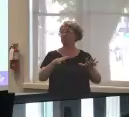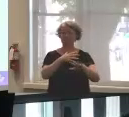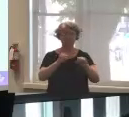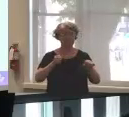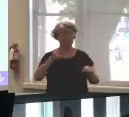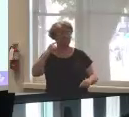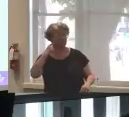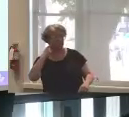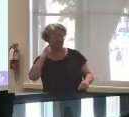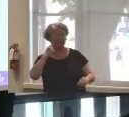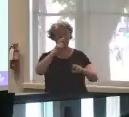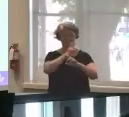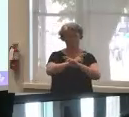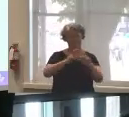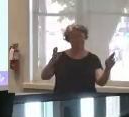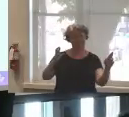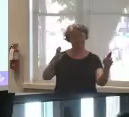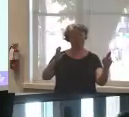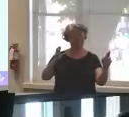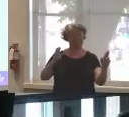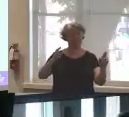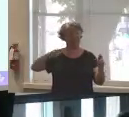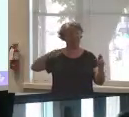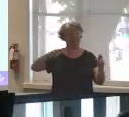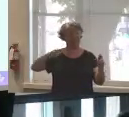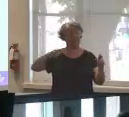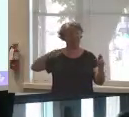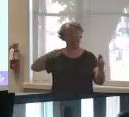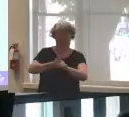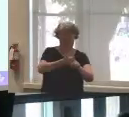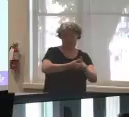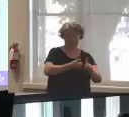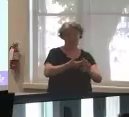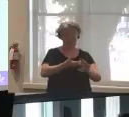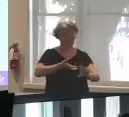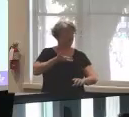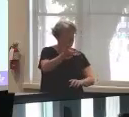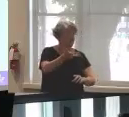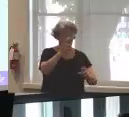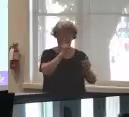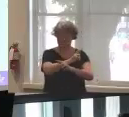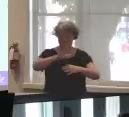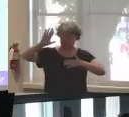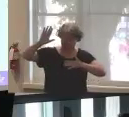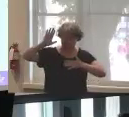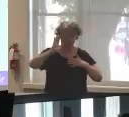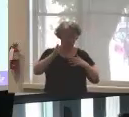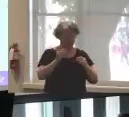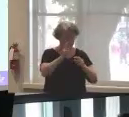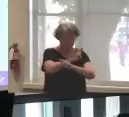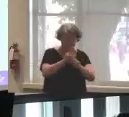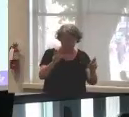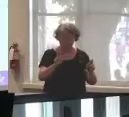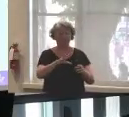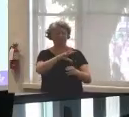heard, they're respected in the space, and they all made a preamble to respect each other in the space, and they're